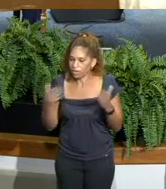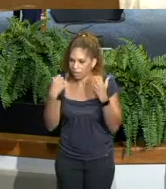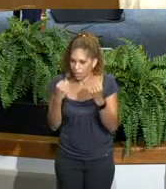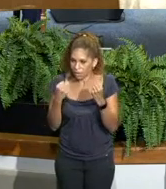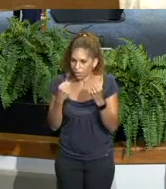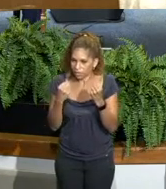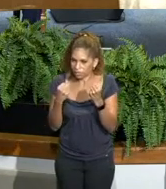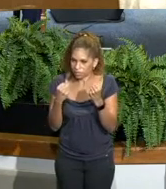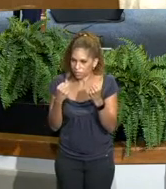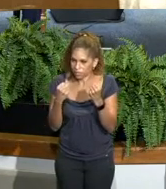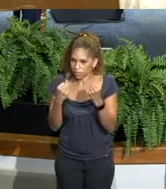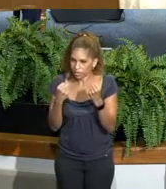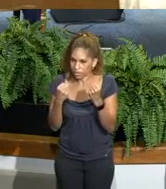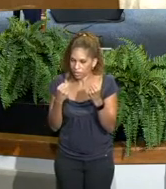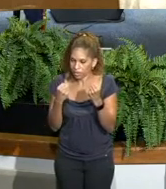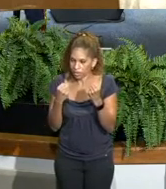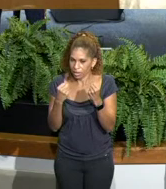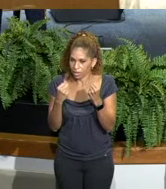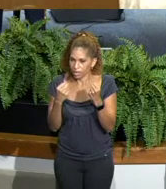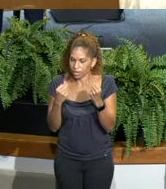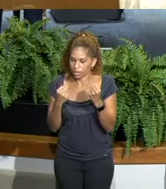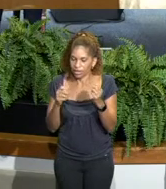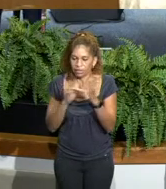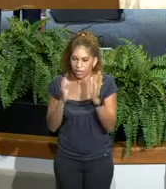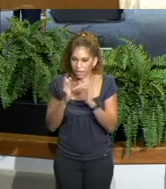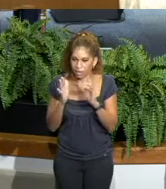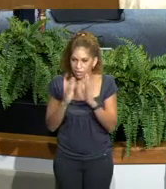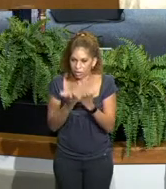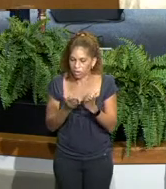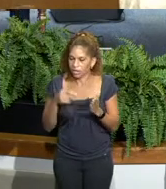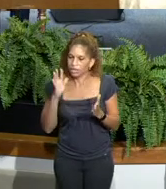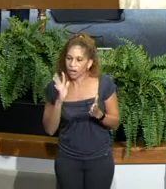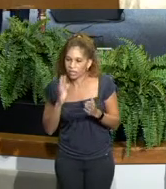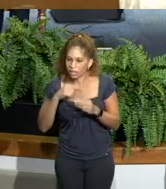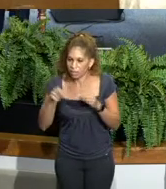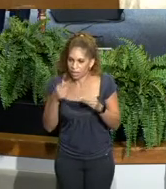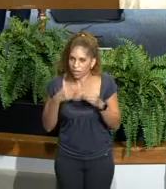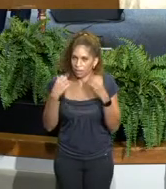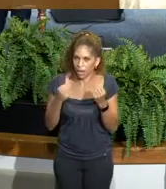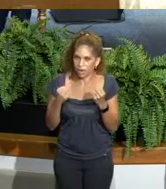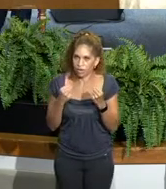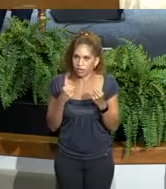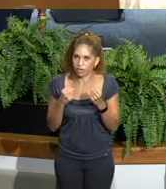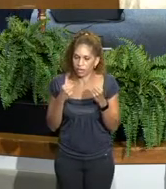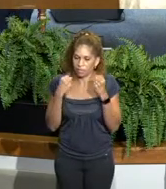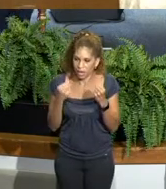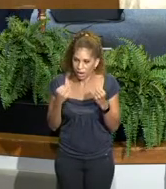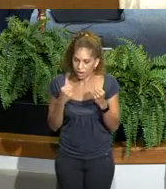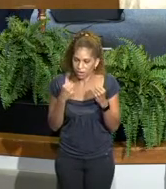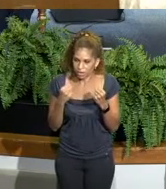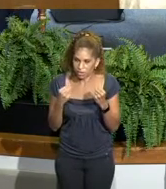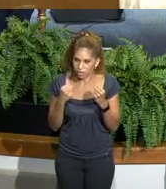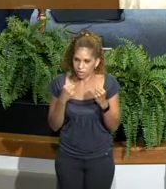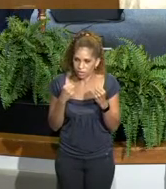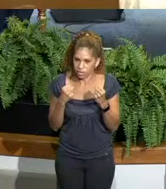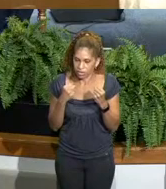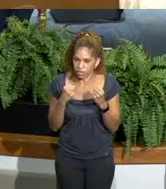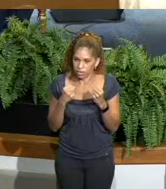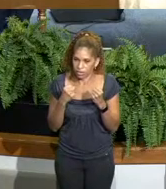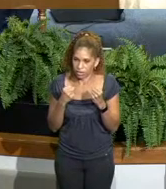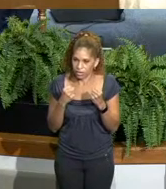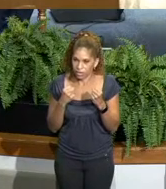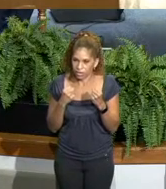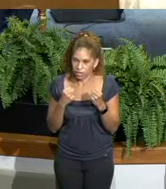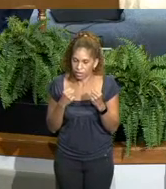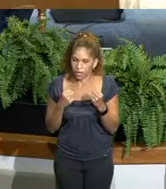power. Every now and then the Bible talks about the power. That power that brought those bones down in